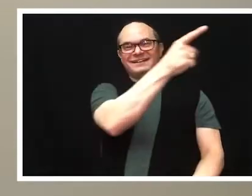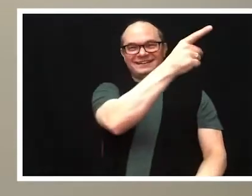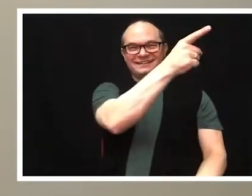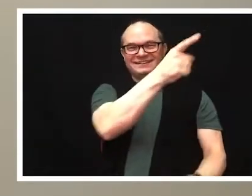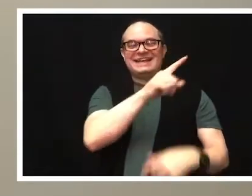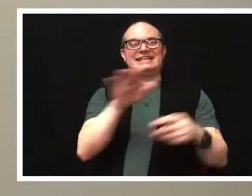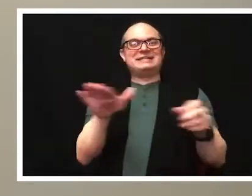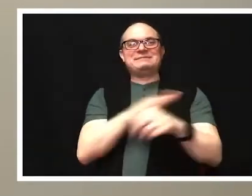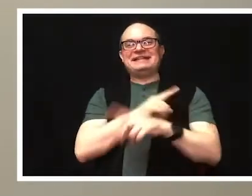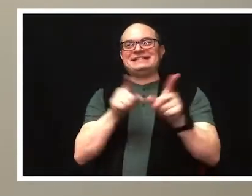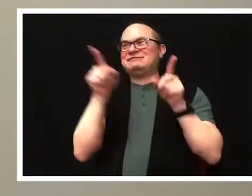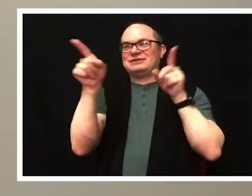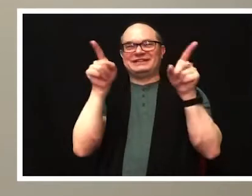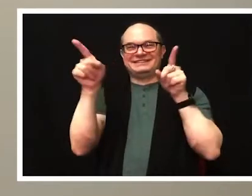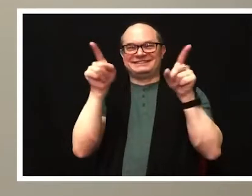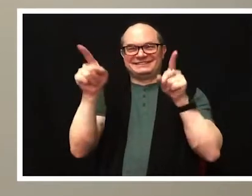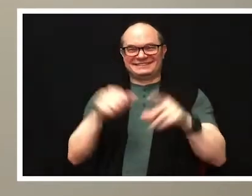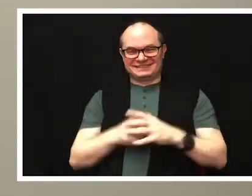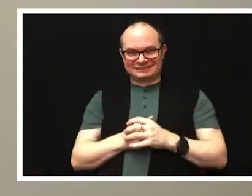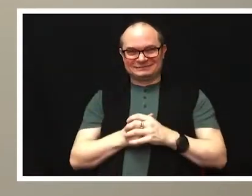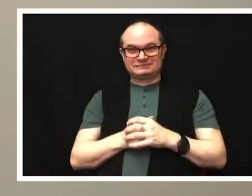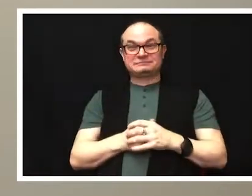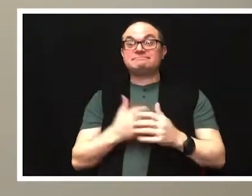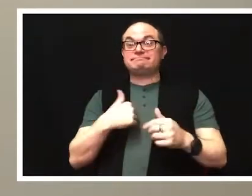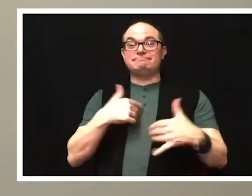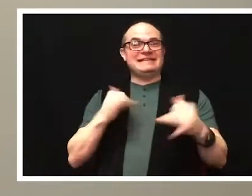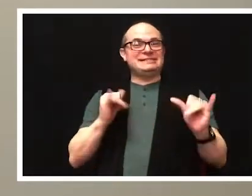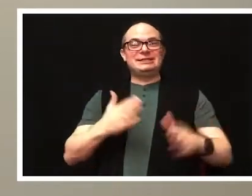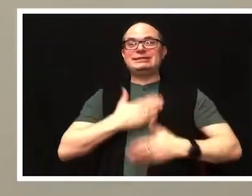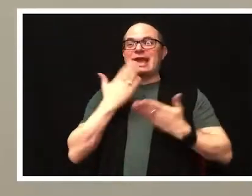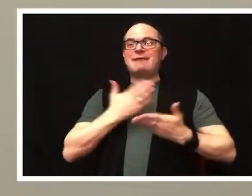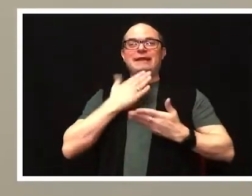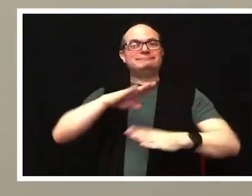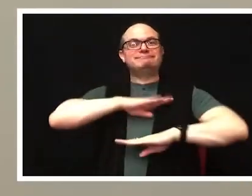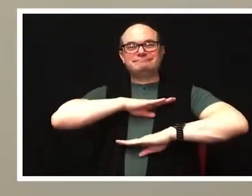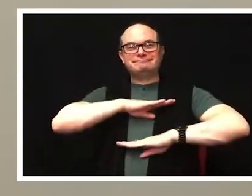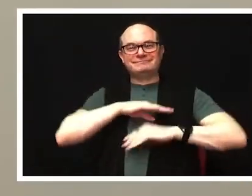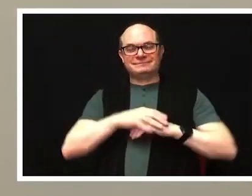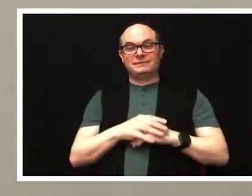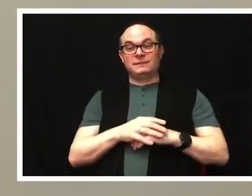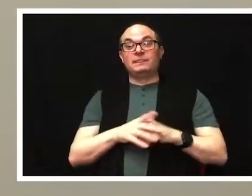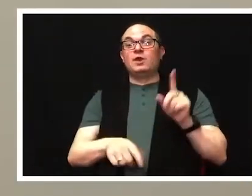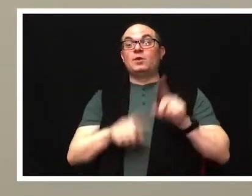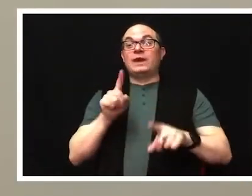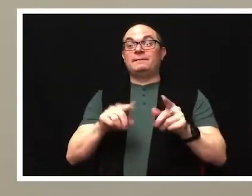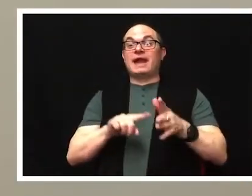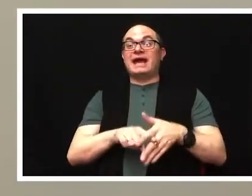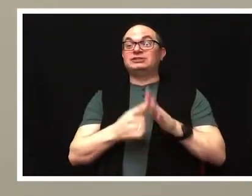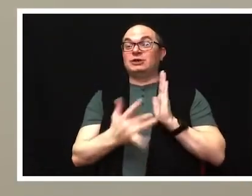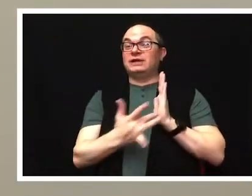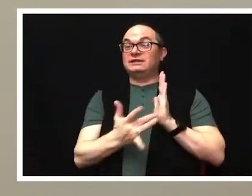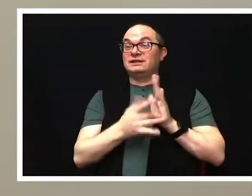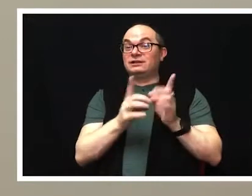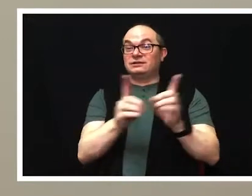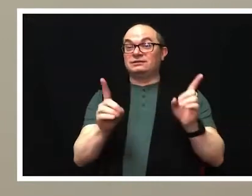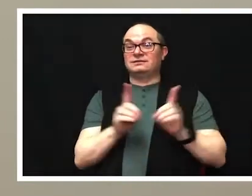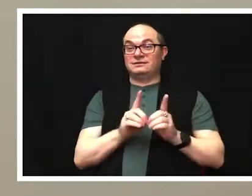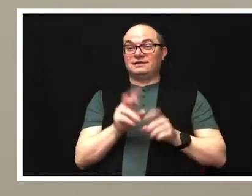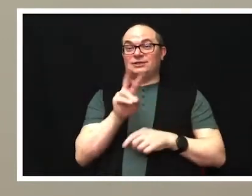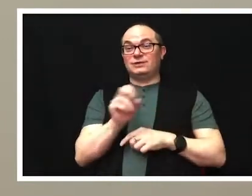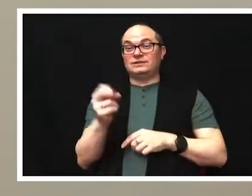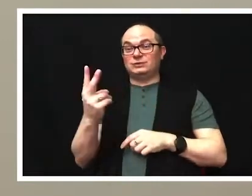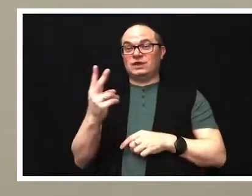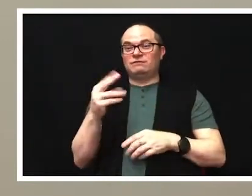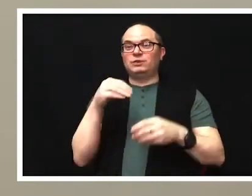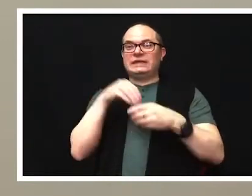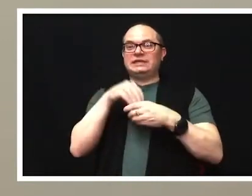completely different than what I'm doing today. And I couldn't be happier. Randomly enough, I started in our technology department in